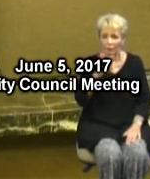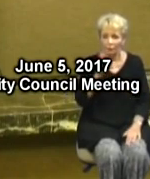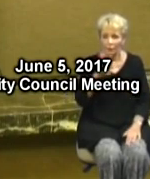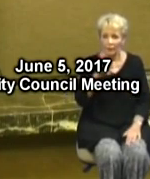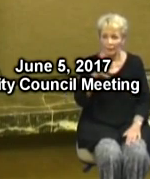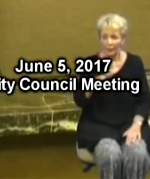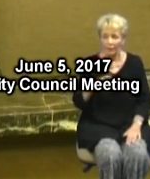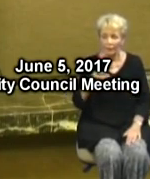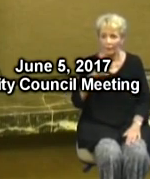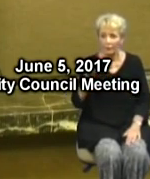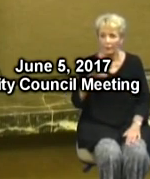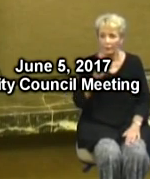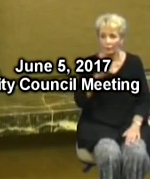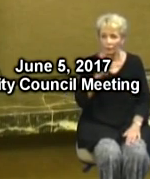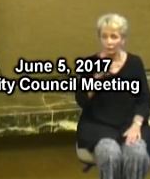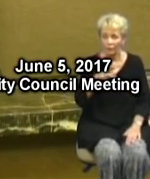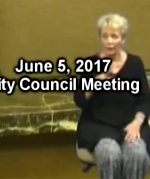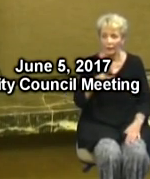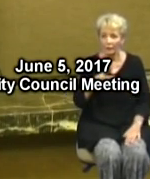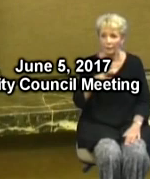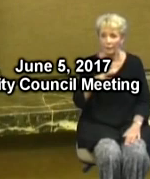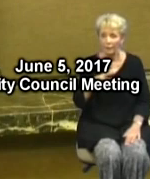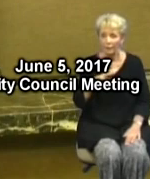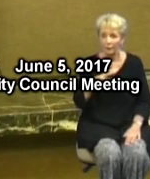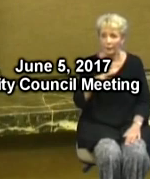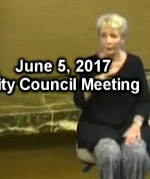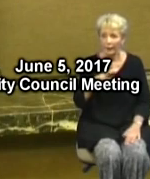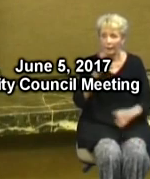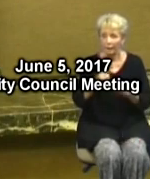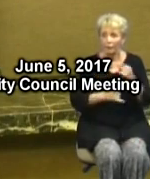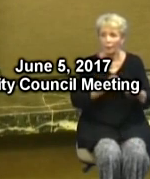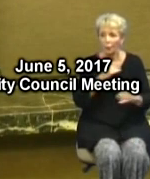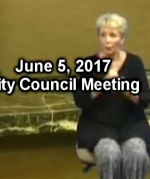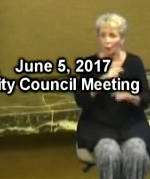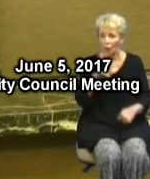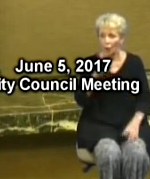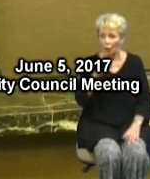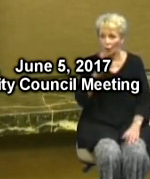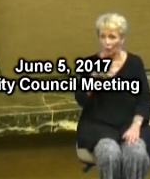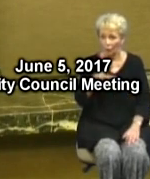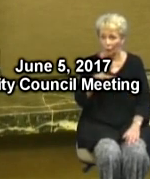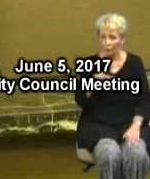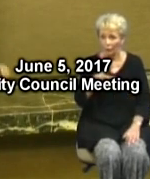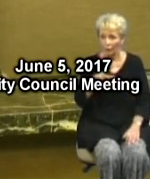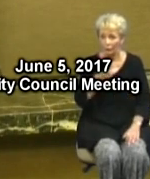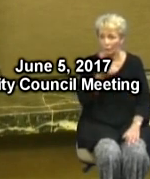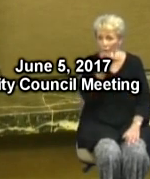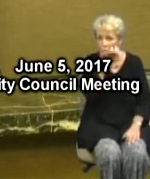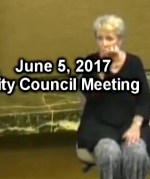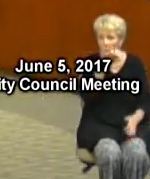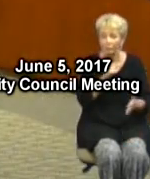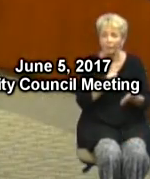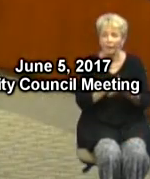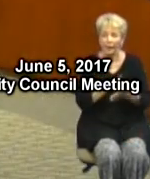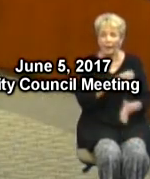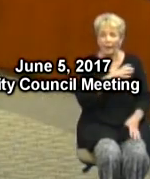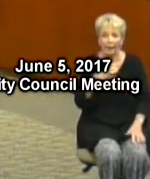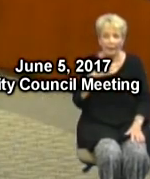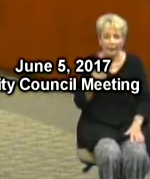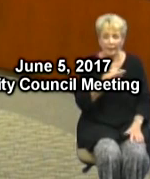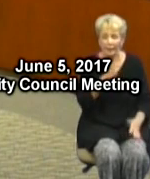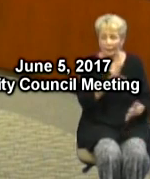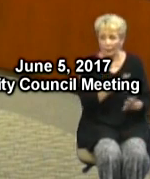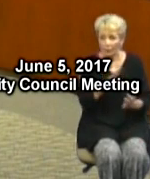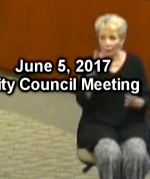sweeper and a 2008 International rear loader garbage truck. Does council wish any item to be removed